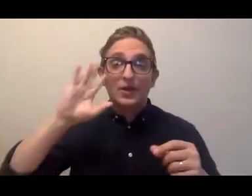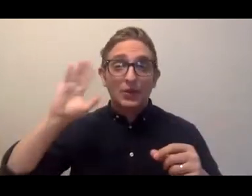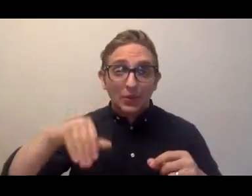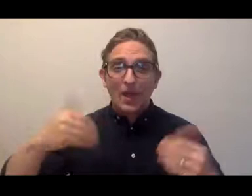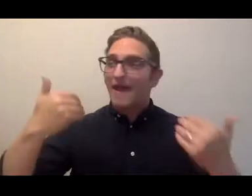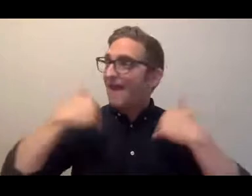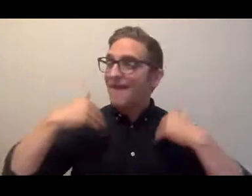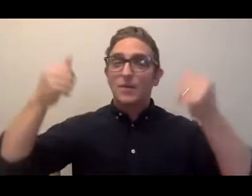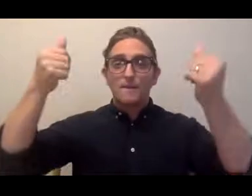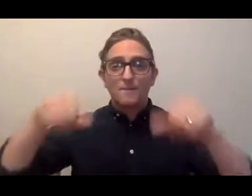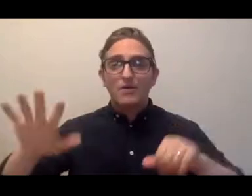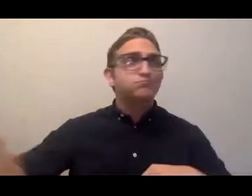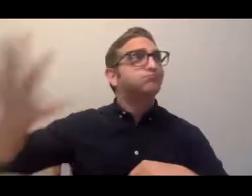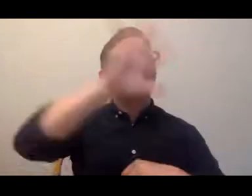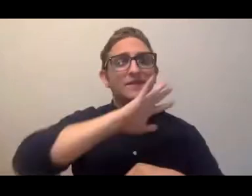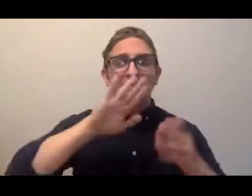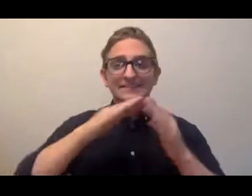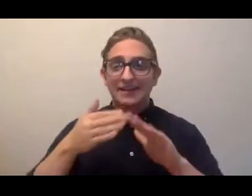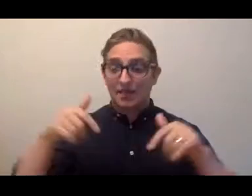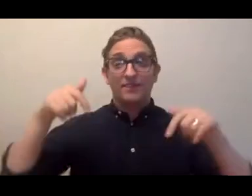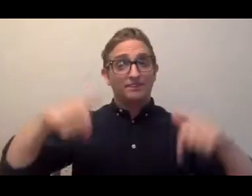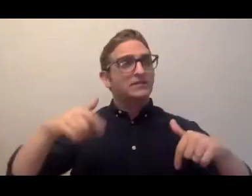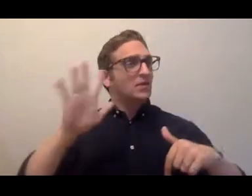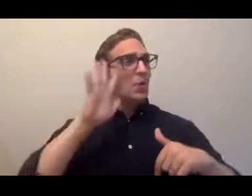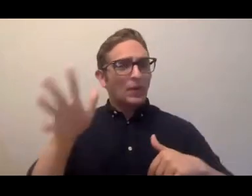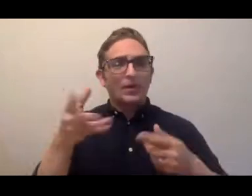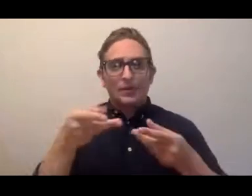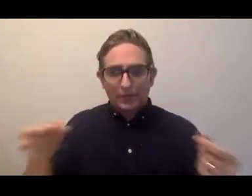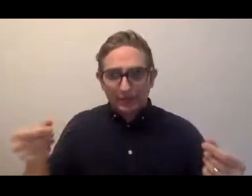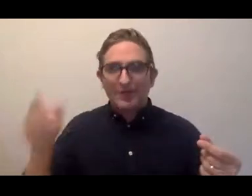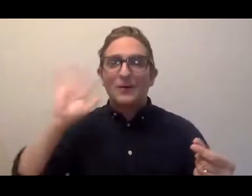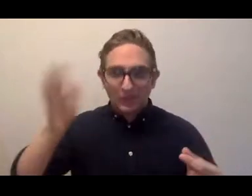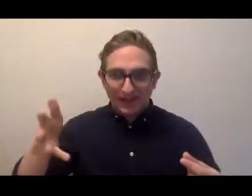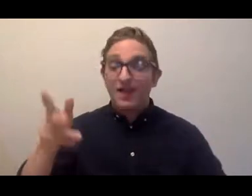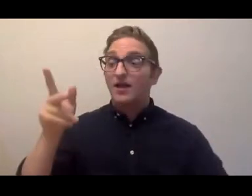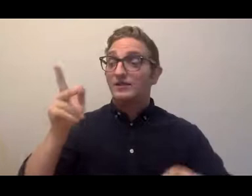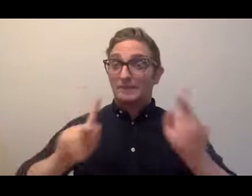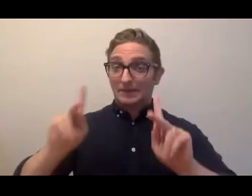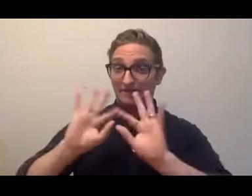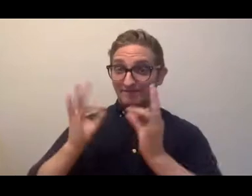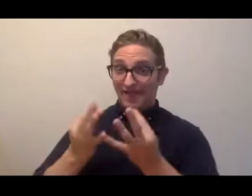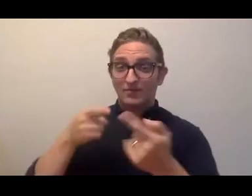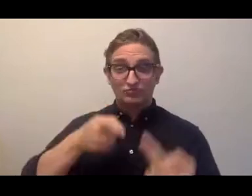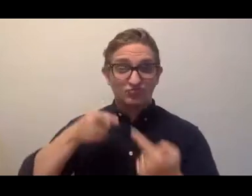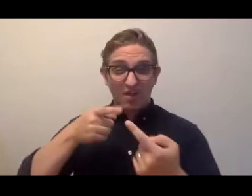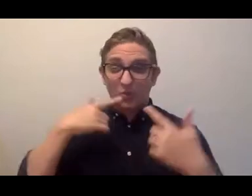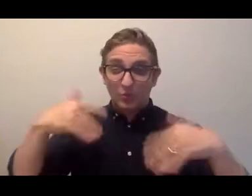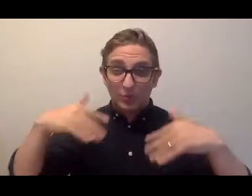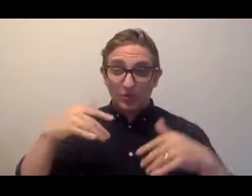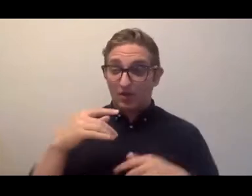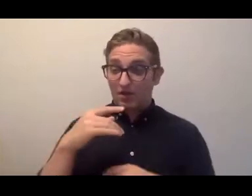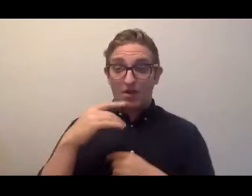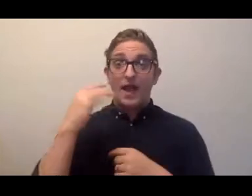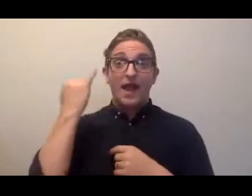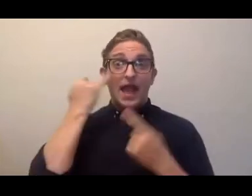city that say this too shall pass. And for families who are struggling with this right now, when COVID is